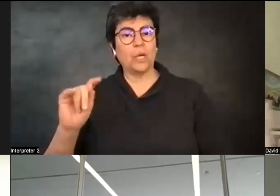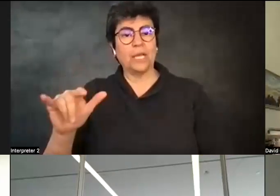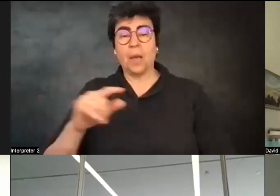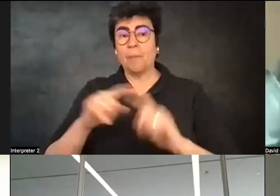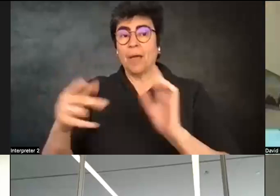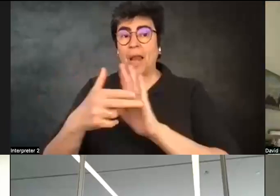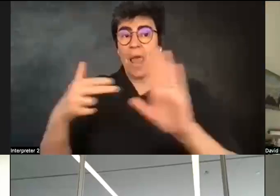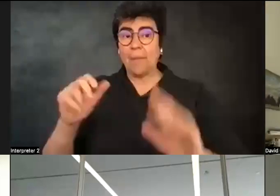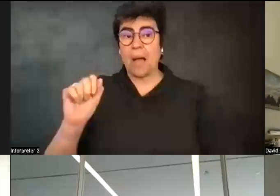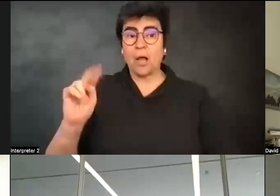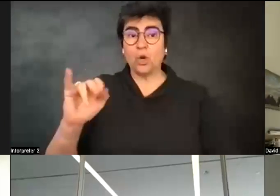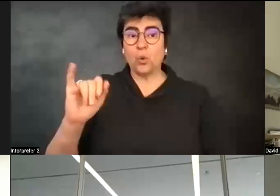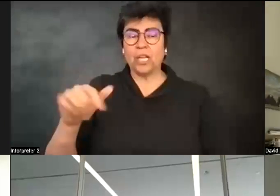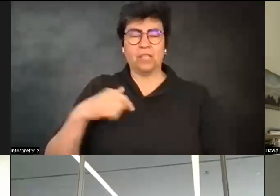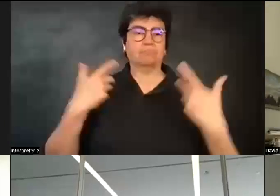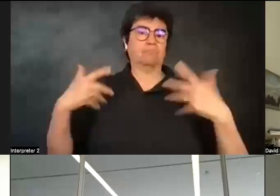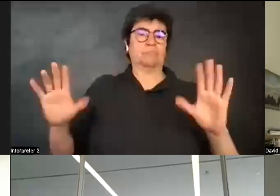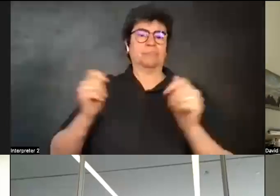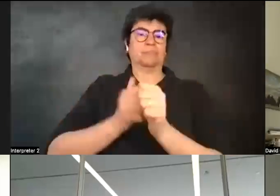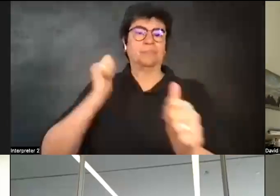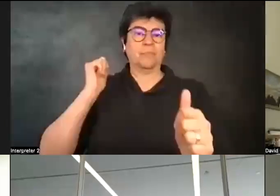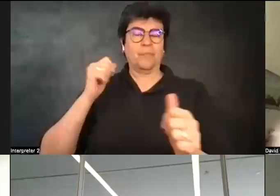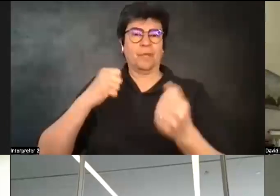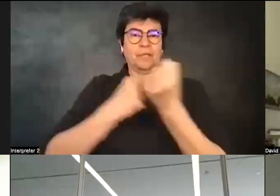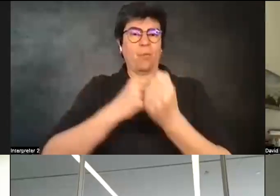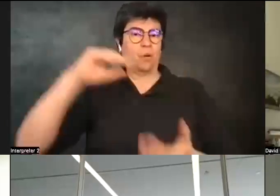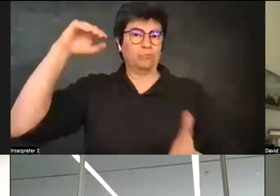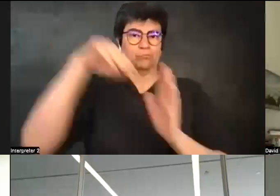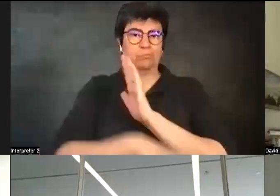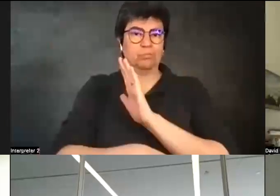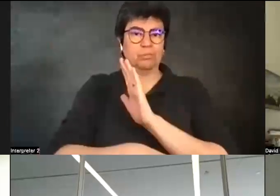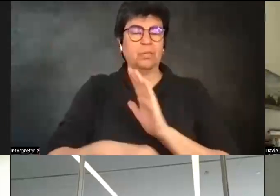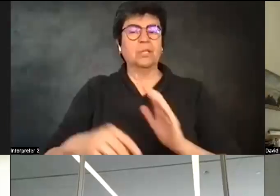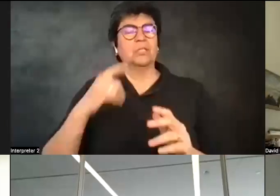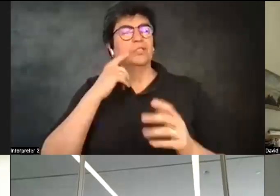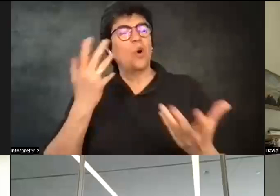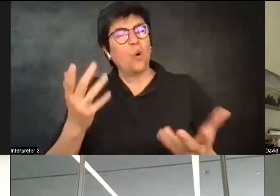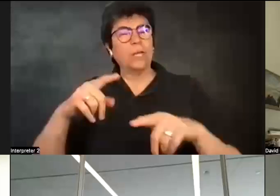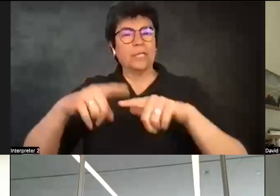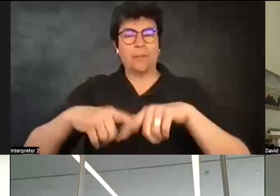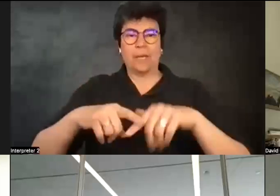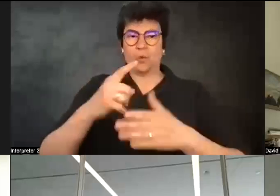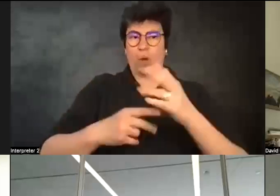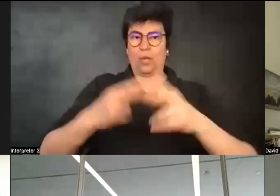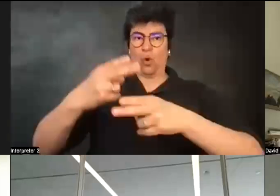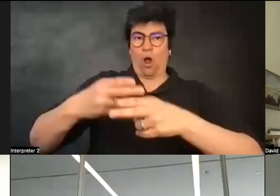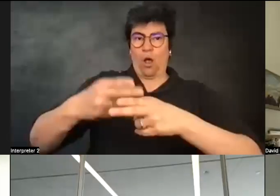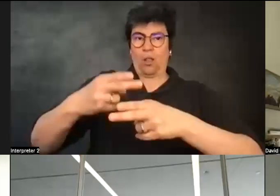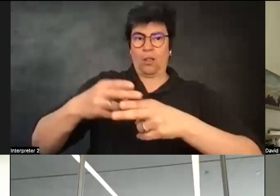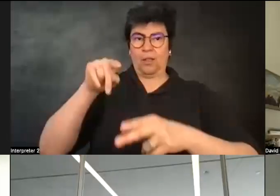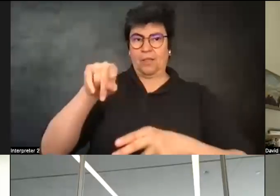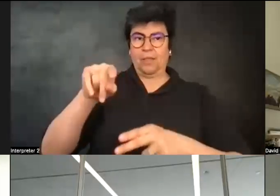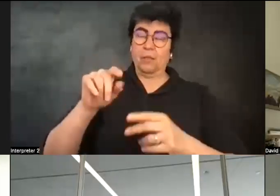label, the support went way down. So it depends on what you call it, among other